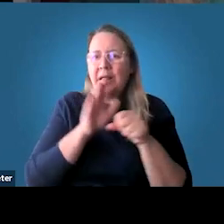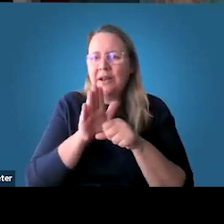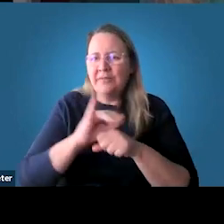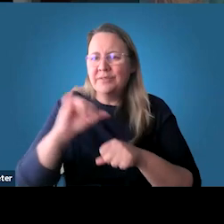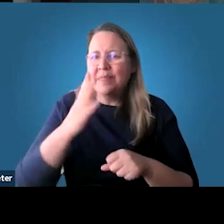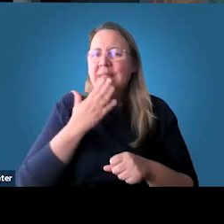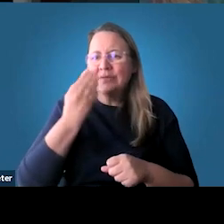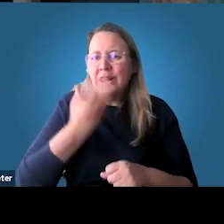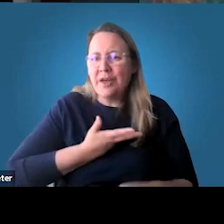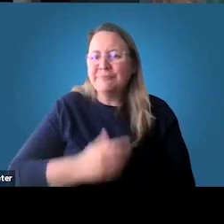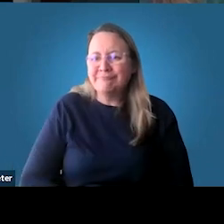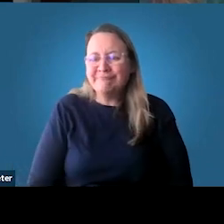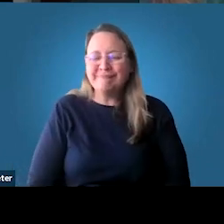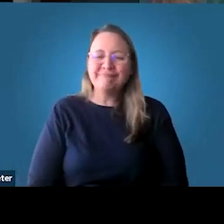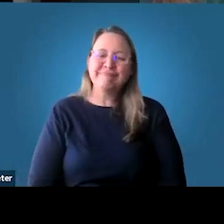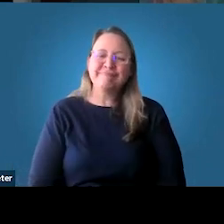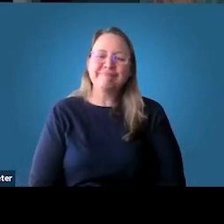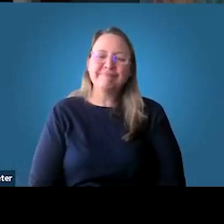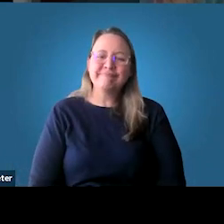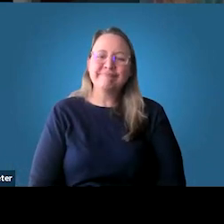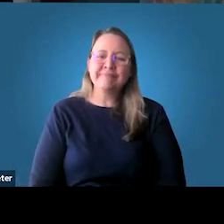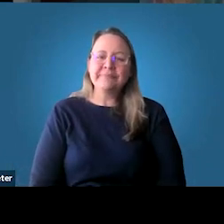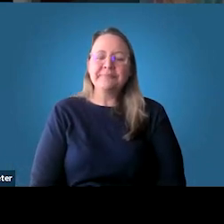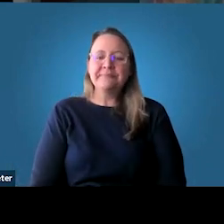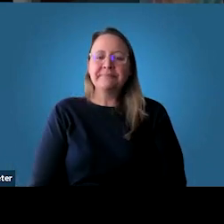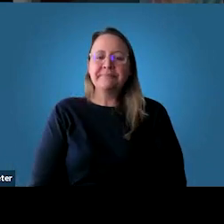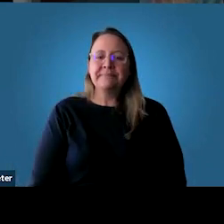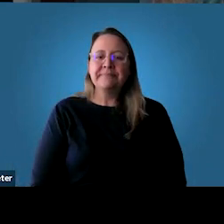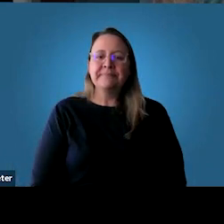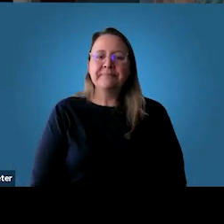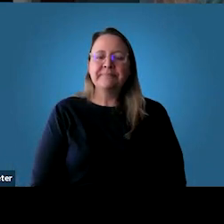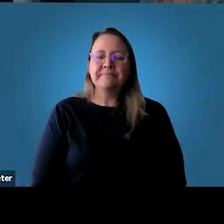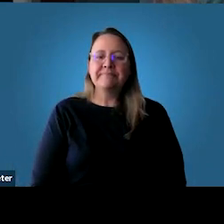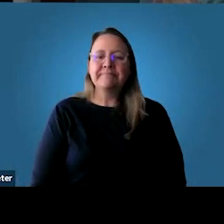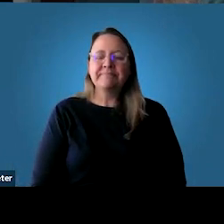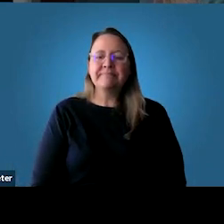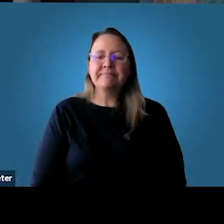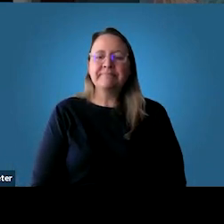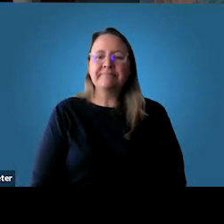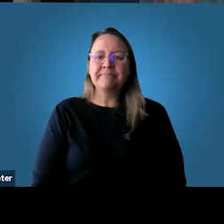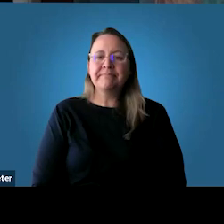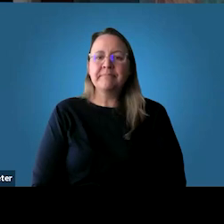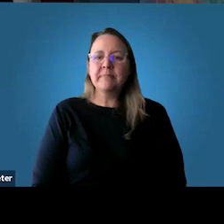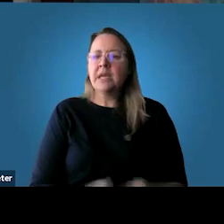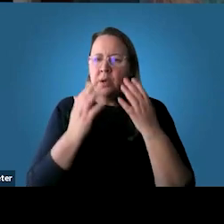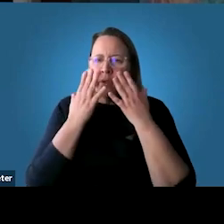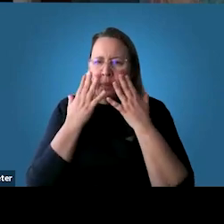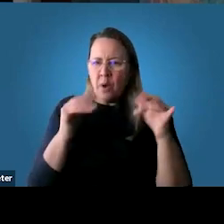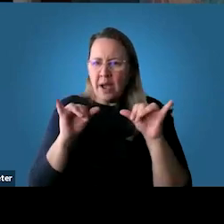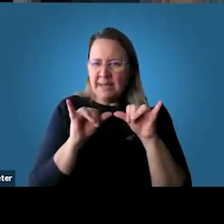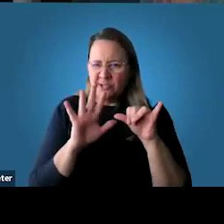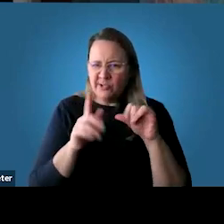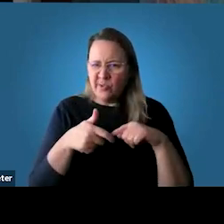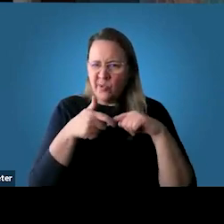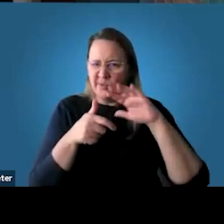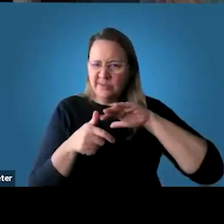letting us know. Before we jump into this first section on why measure, two more quick